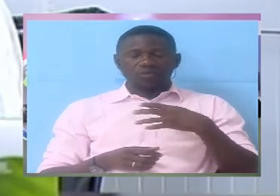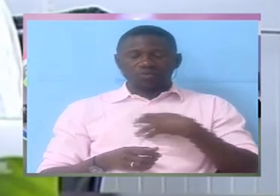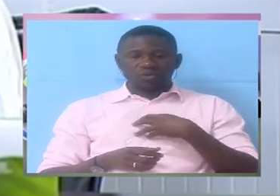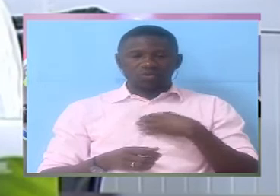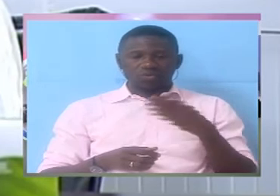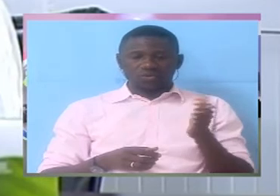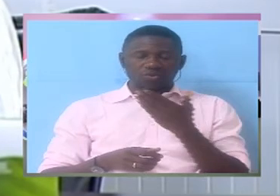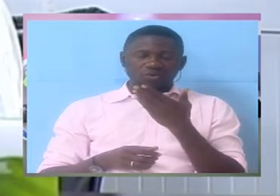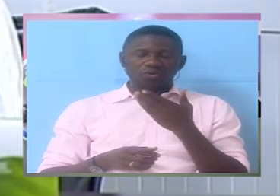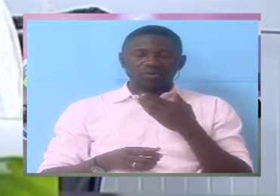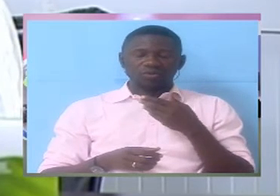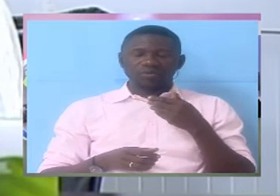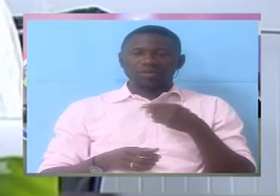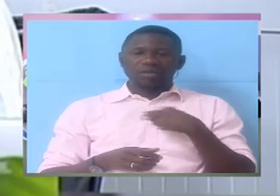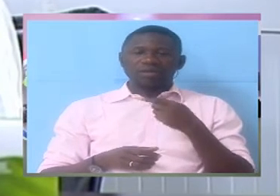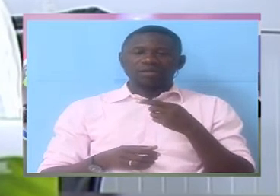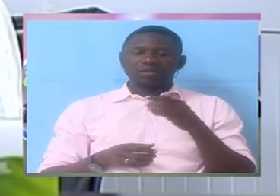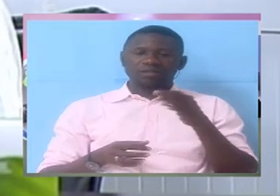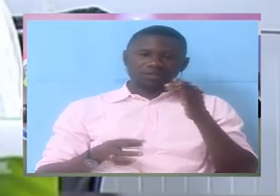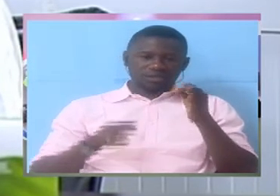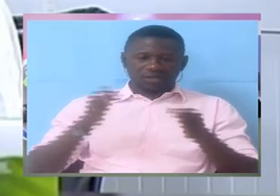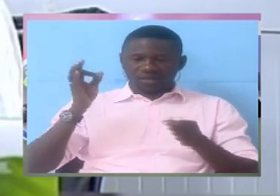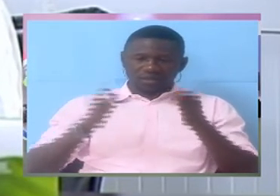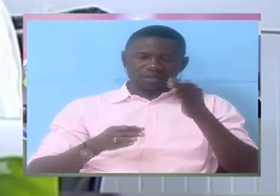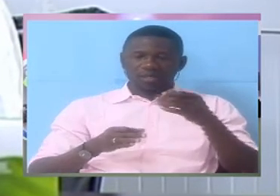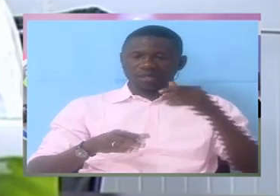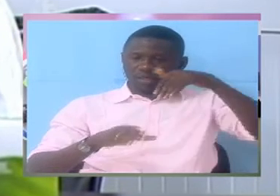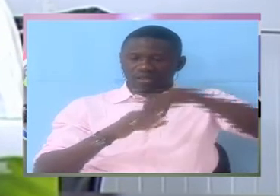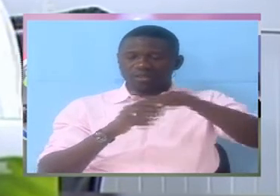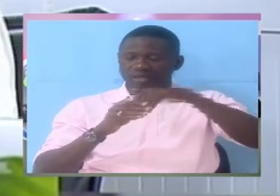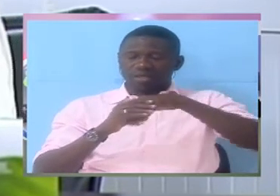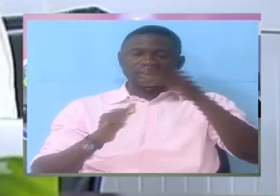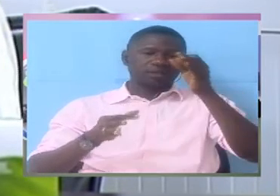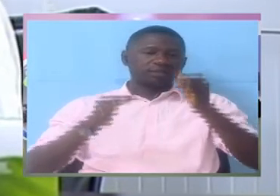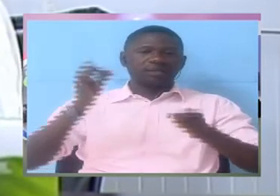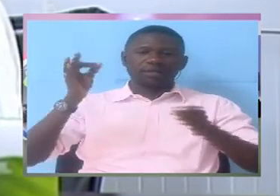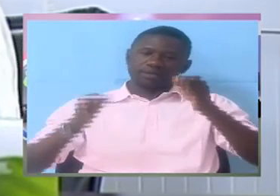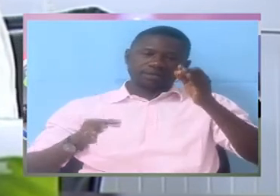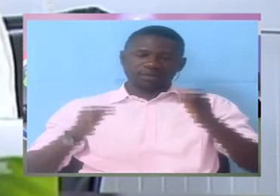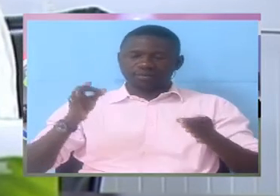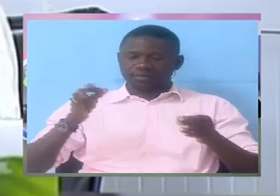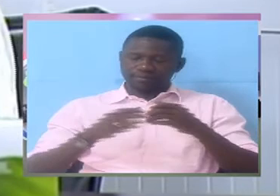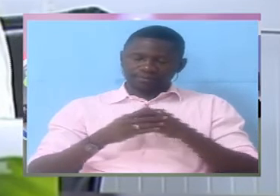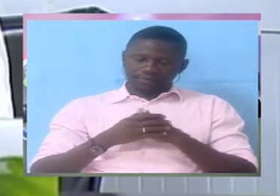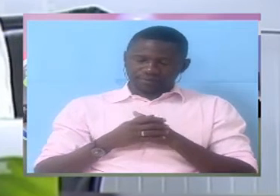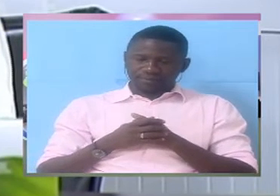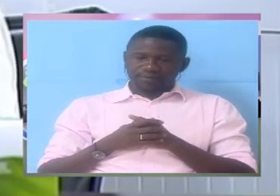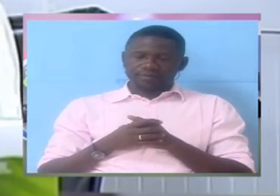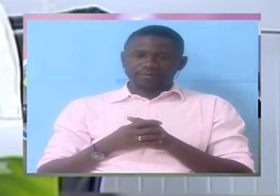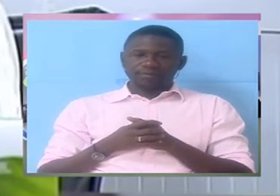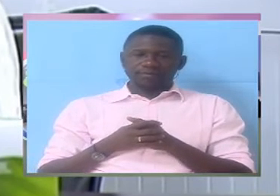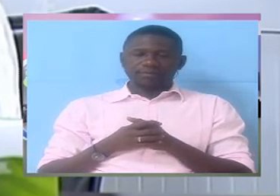they want to go in for a trial within a trial. So that